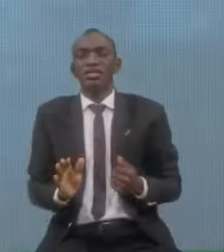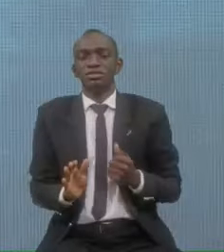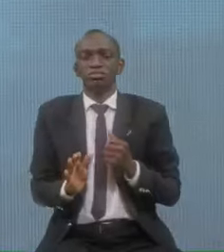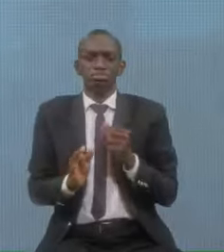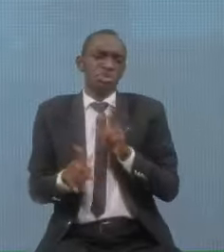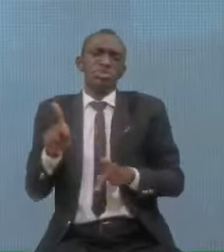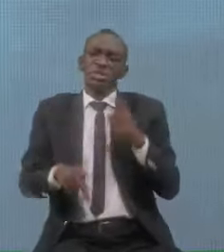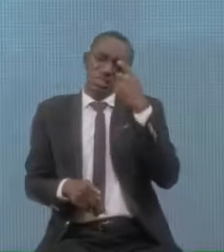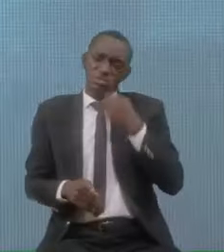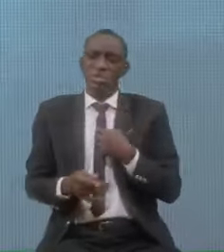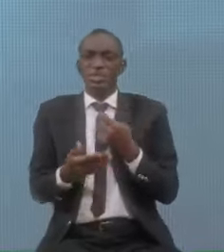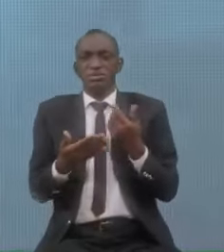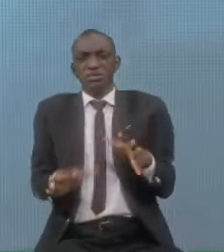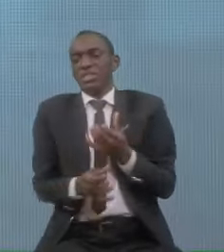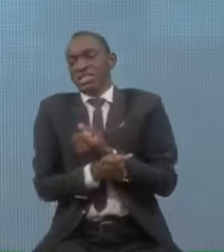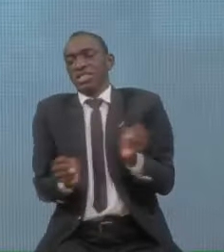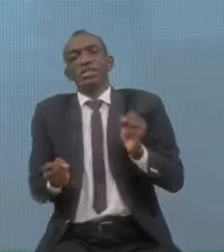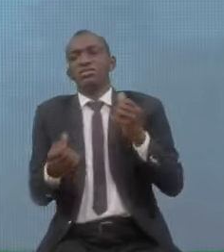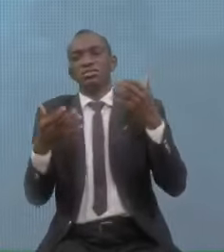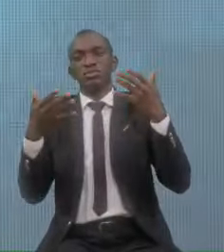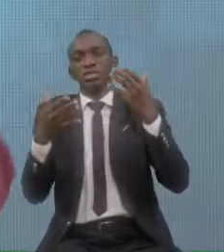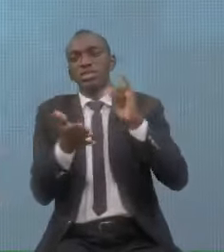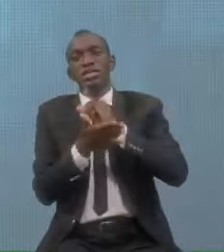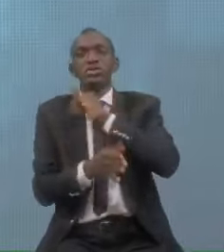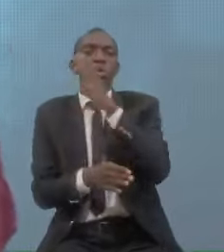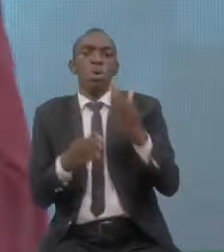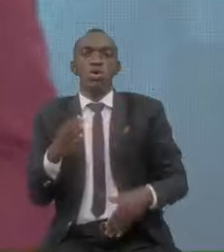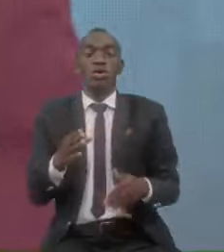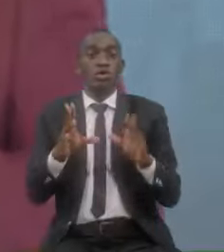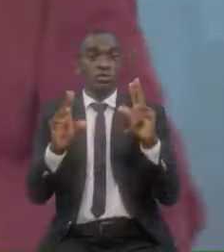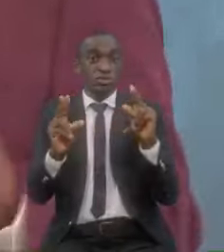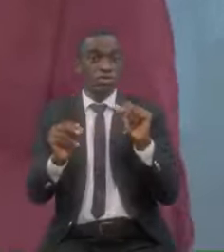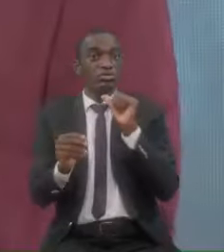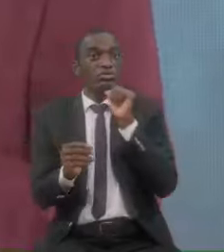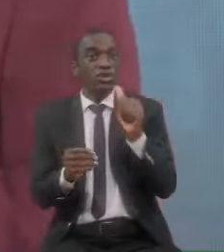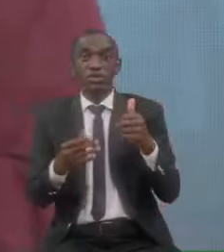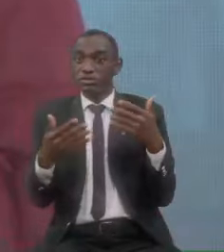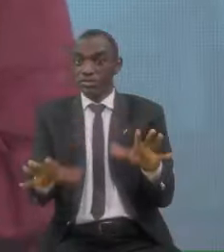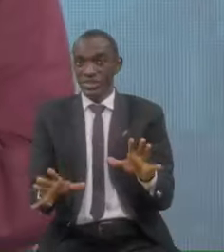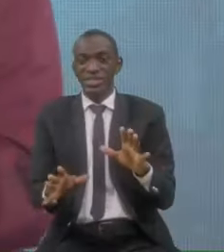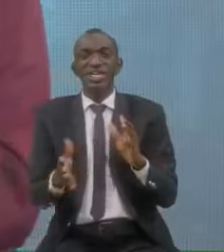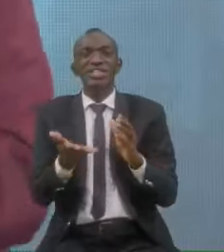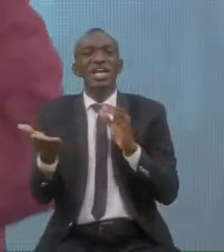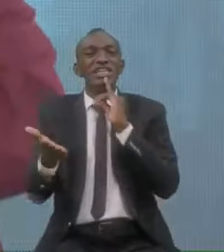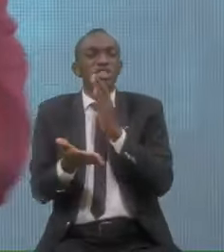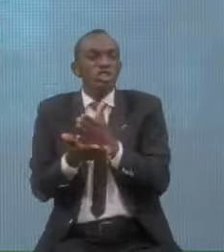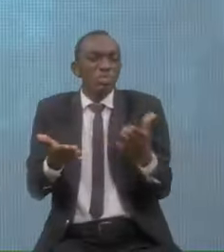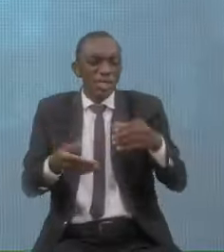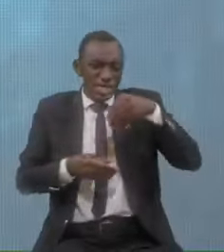is all. My brother, my sister, that's not all. There is something inside the heart.